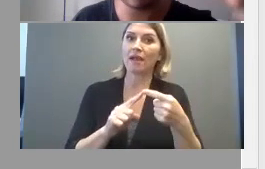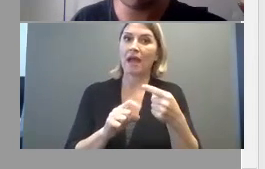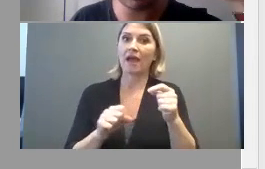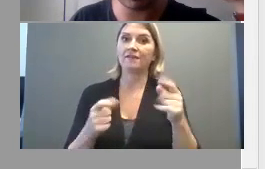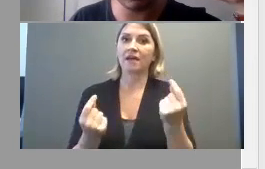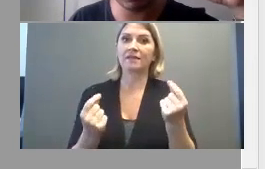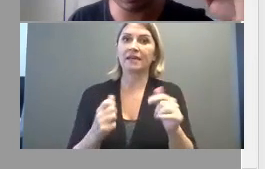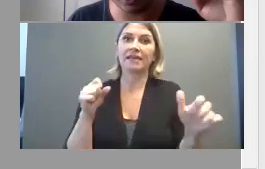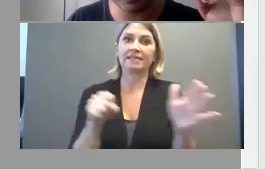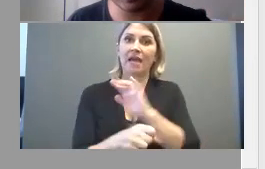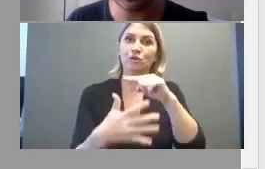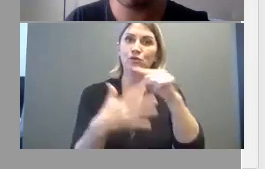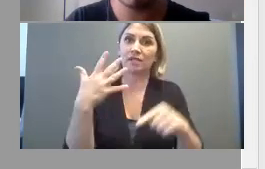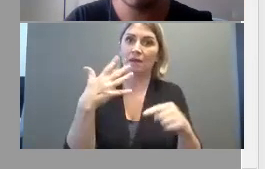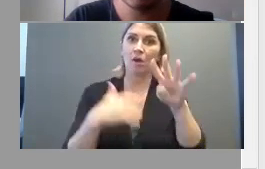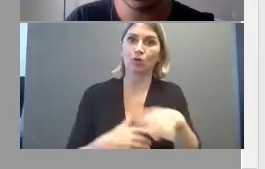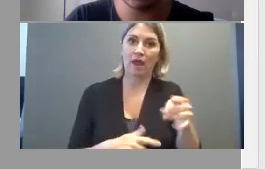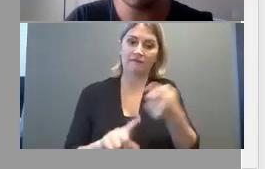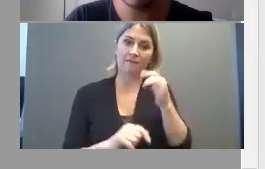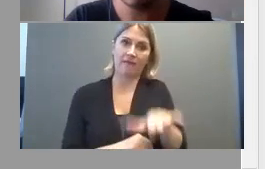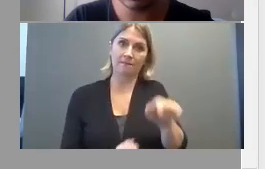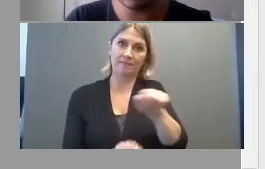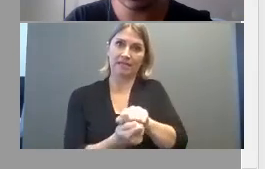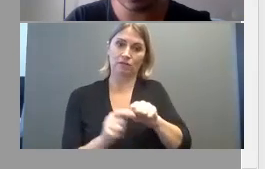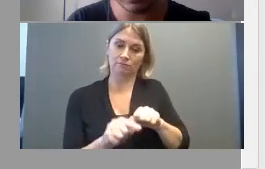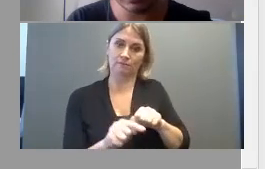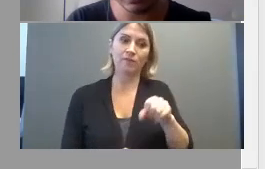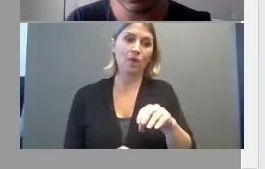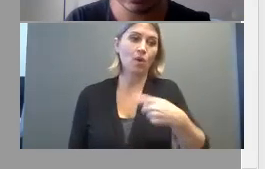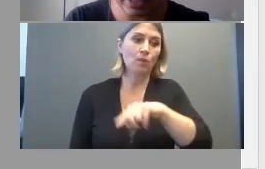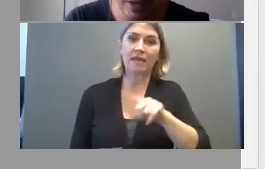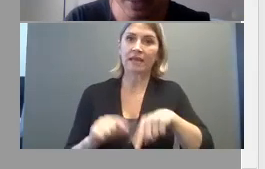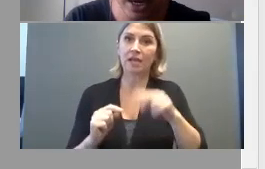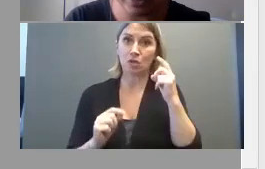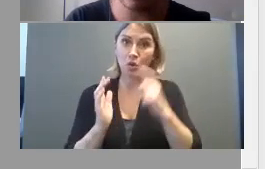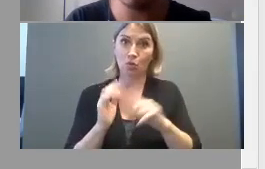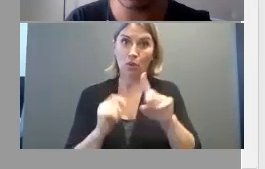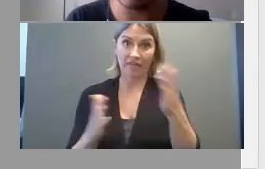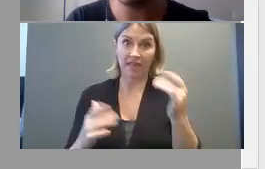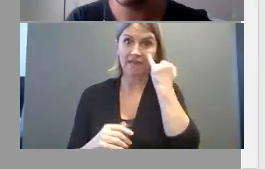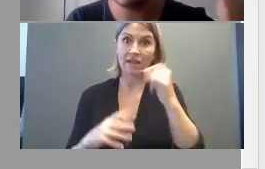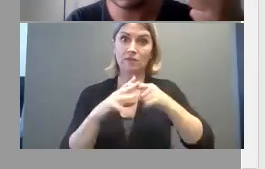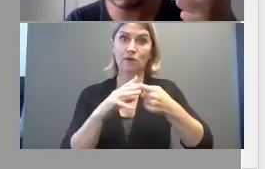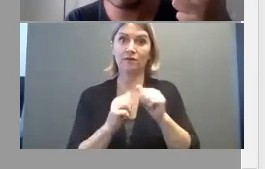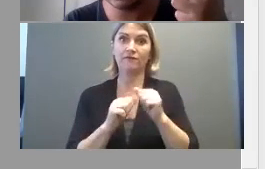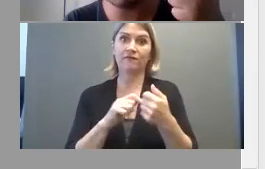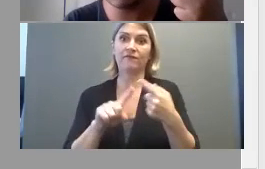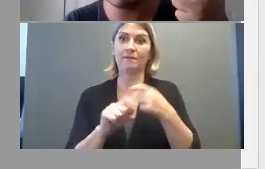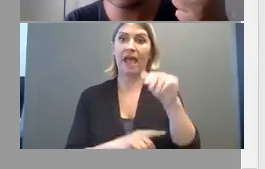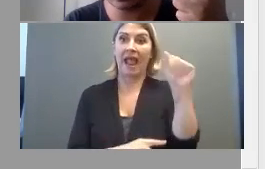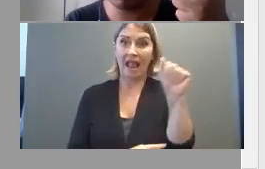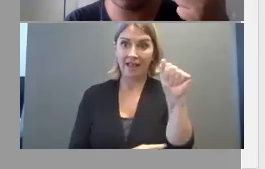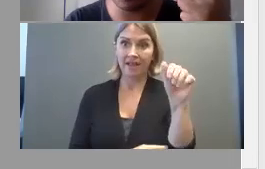subgraph from that particular node, right? So we can note one thing, that if I am starting from A, then A would